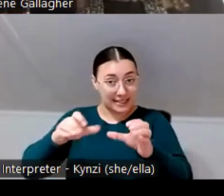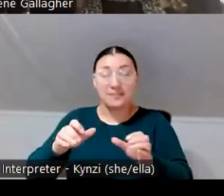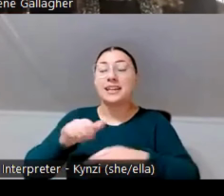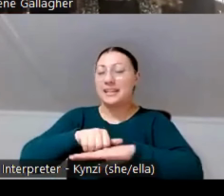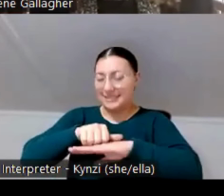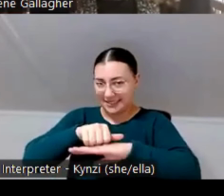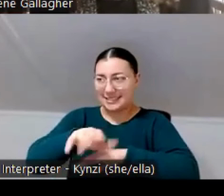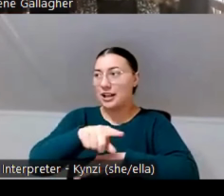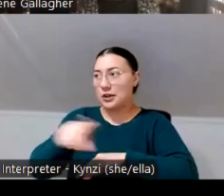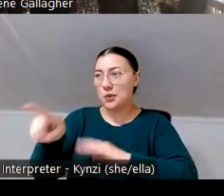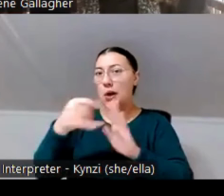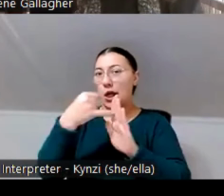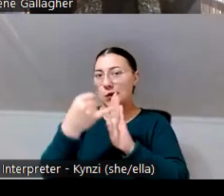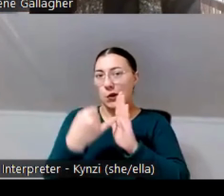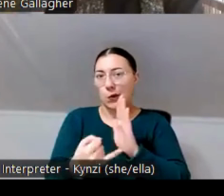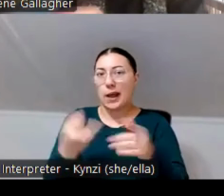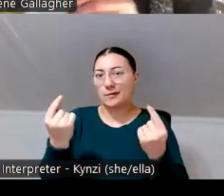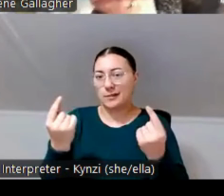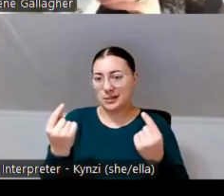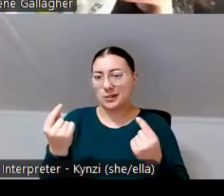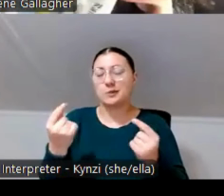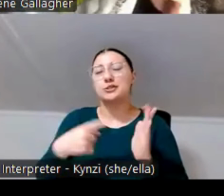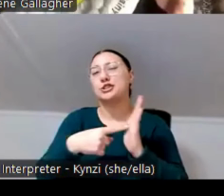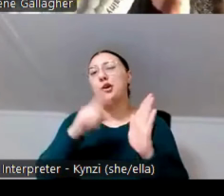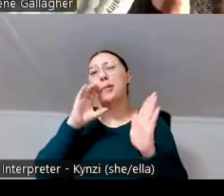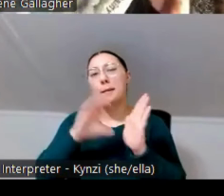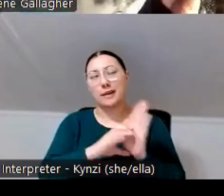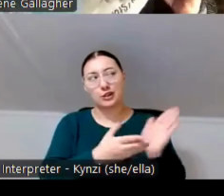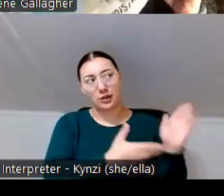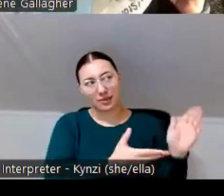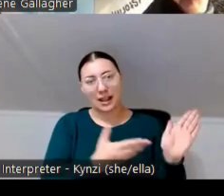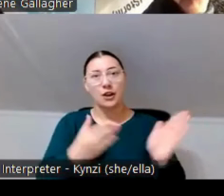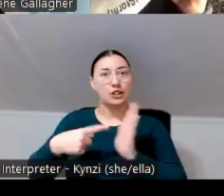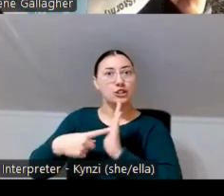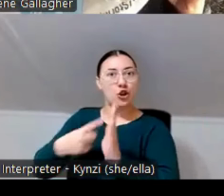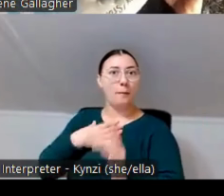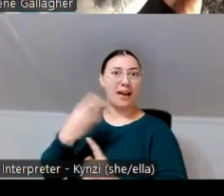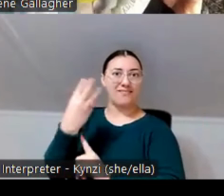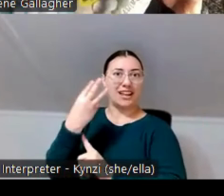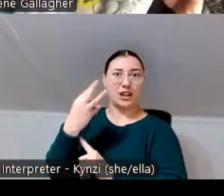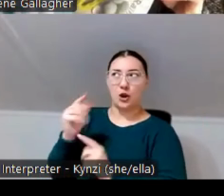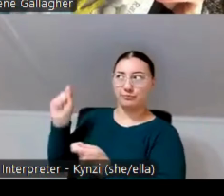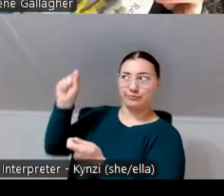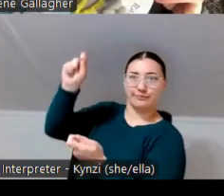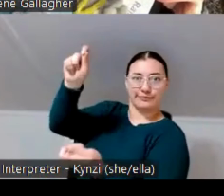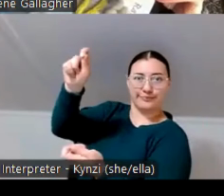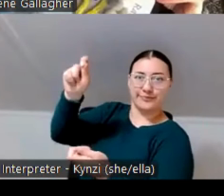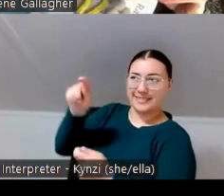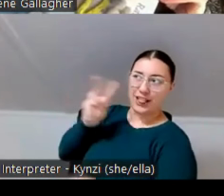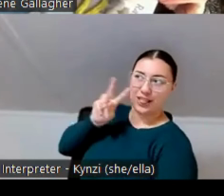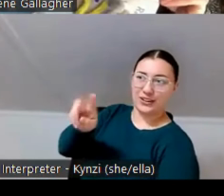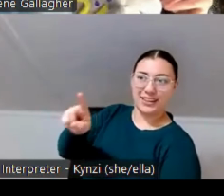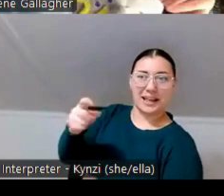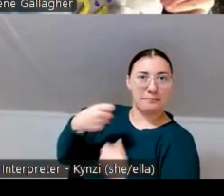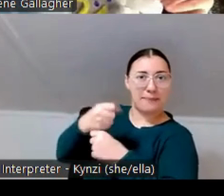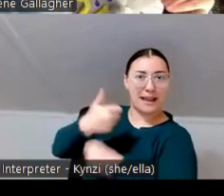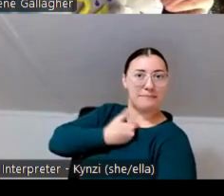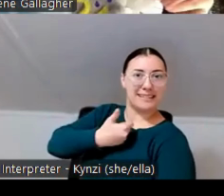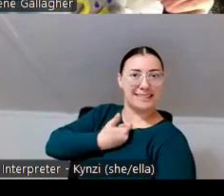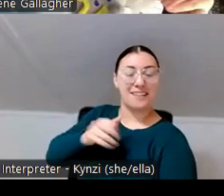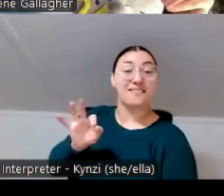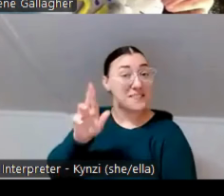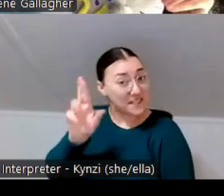it. And I wanted to show you. I made one myself. It was really